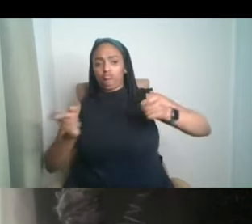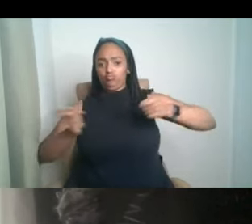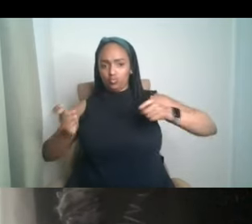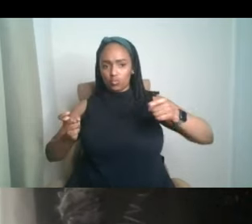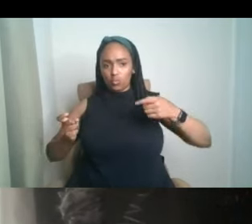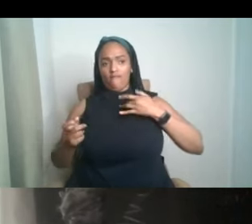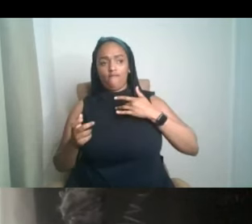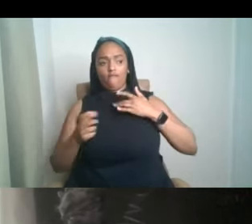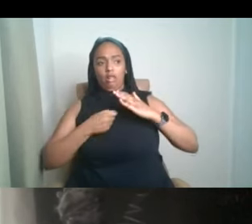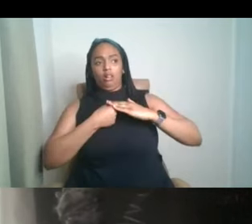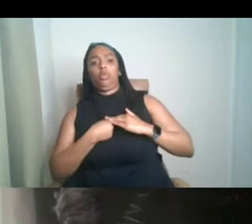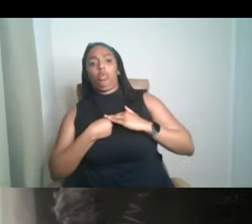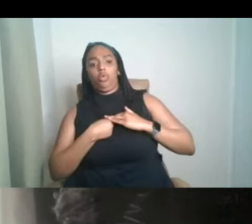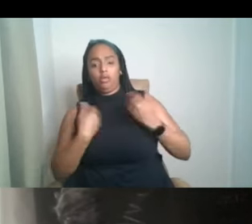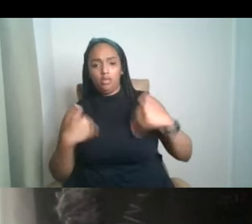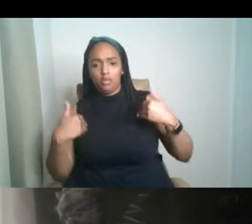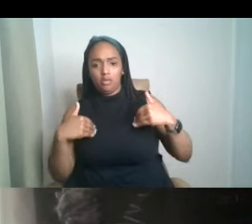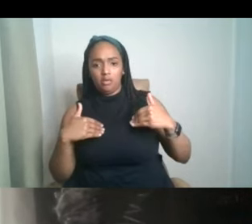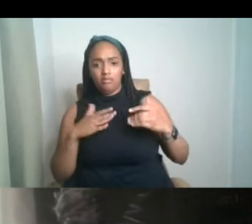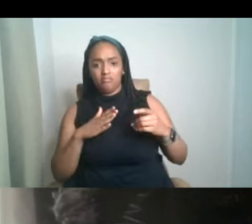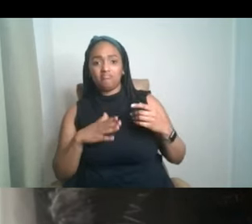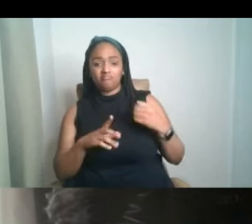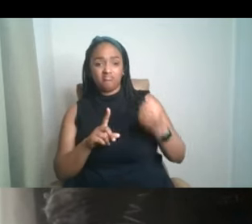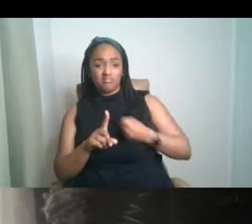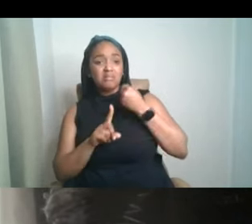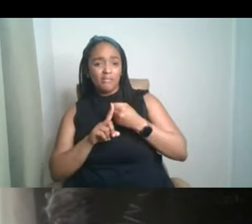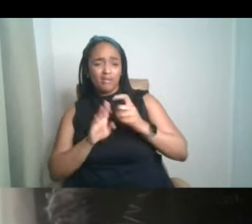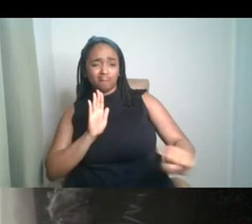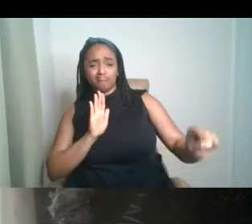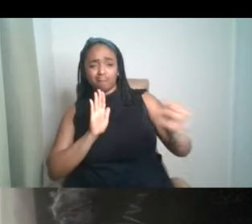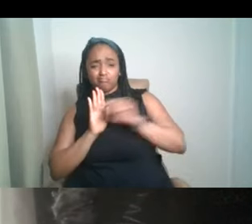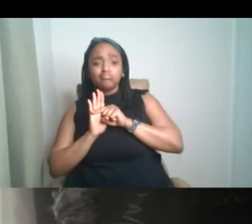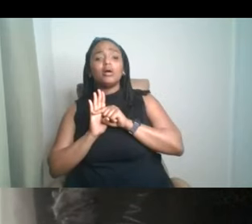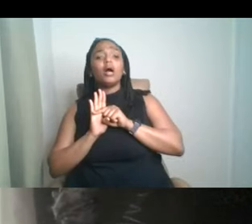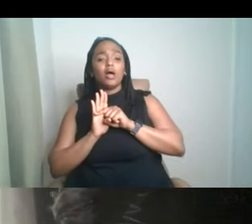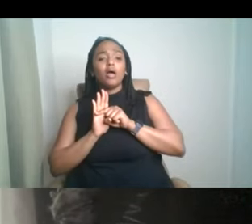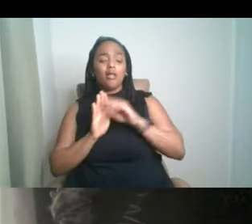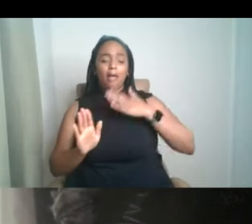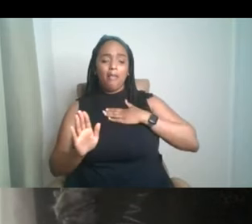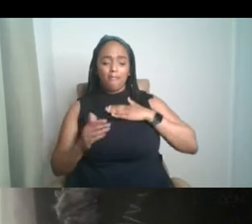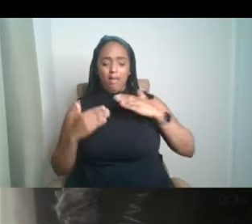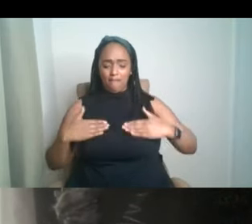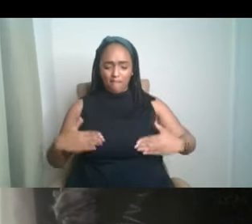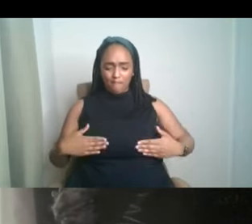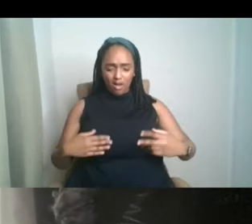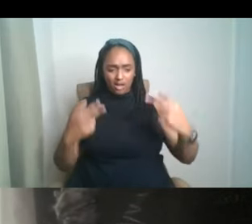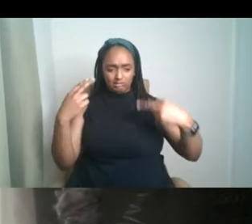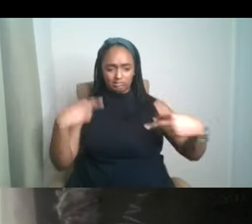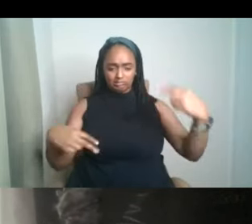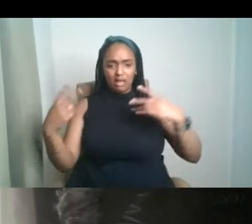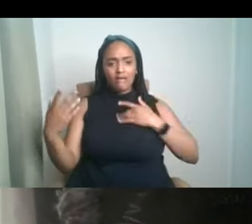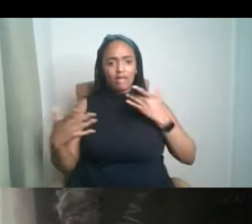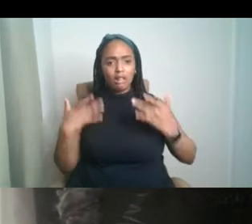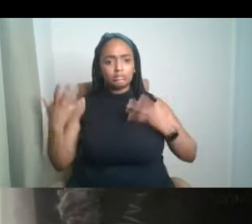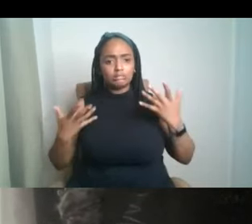I think it negatively impacted how I viewed my body when I was younger, because I thought I had to